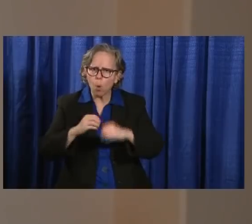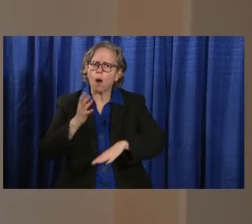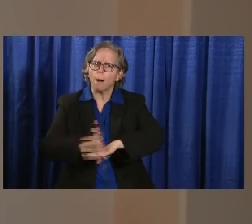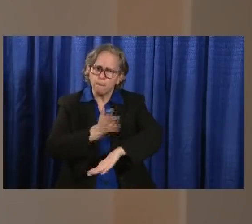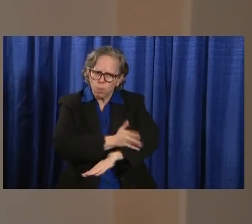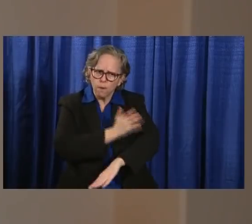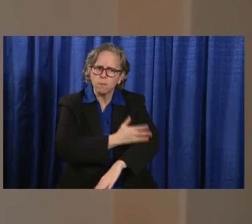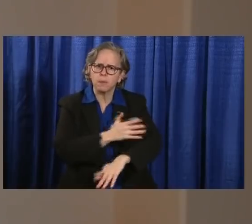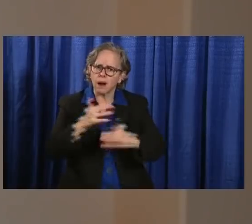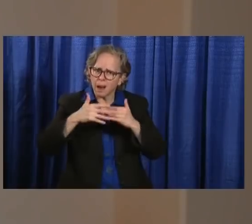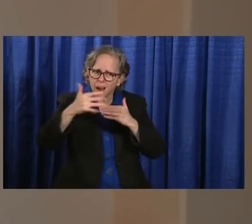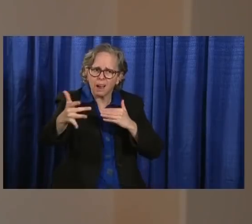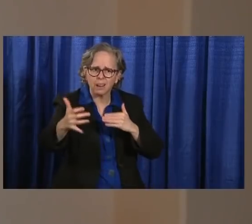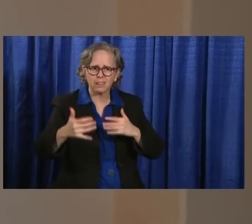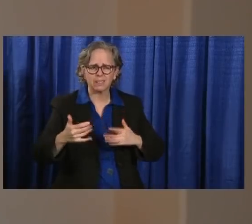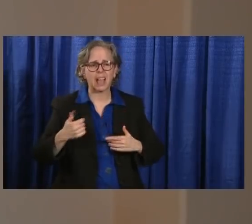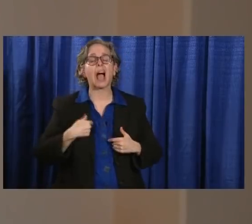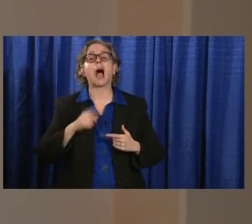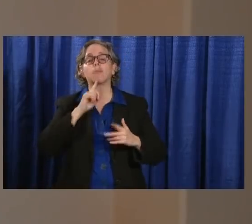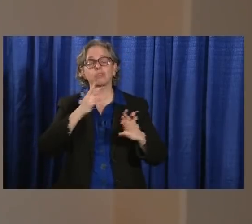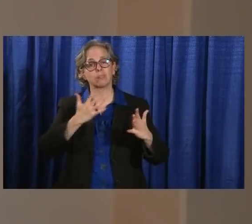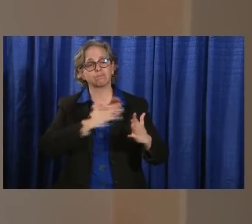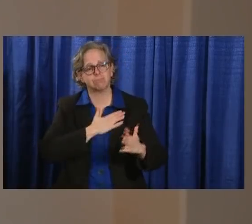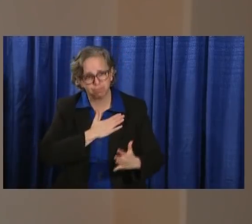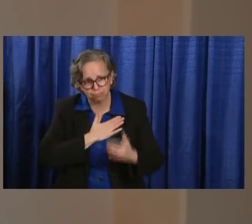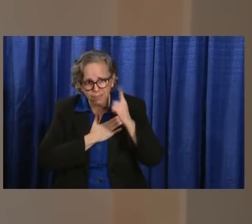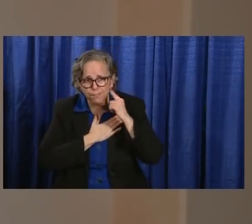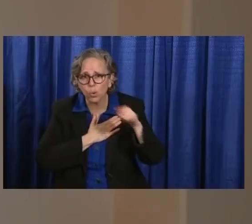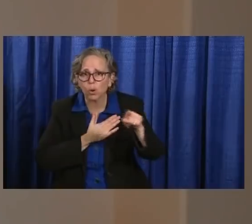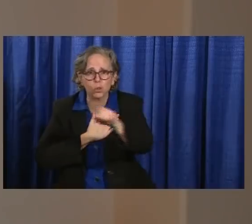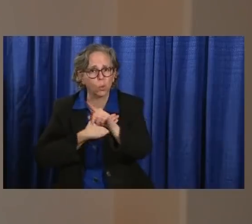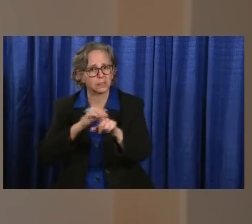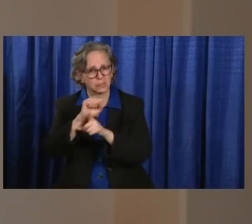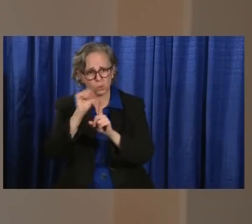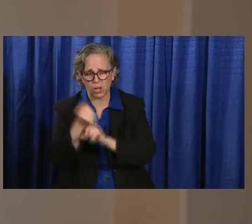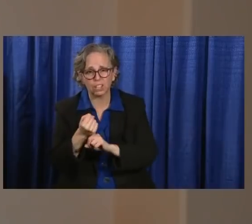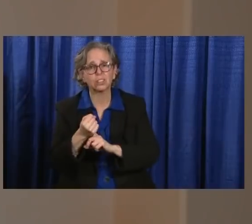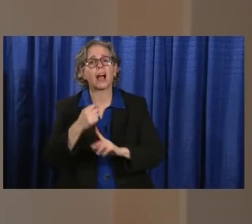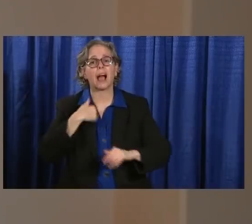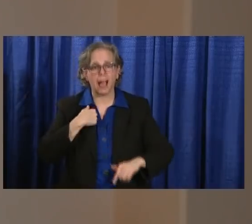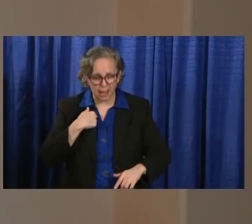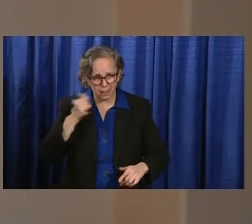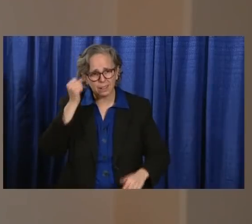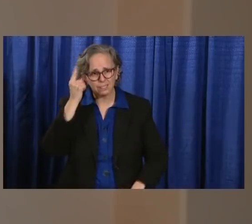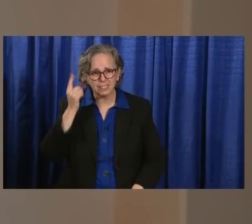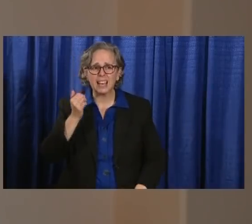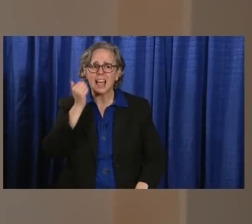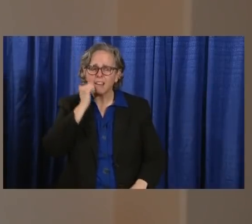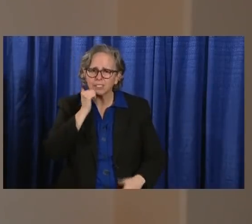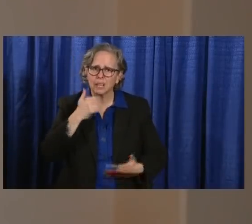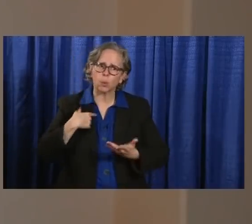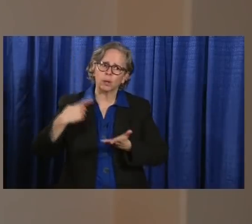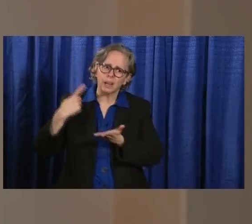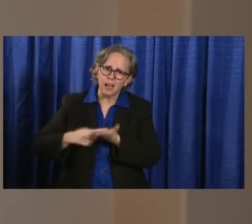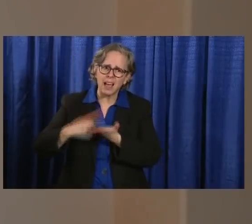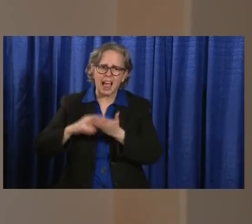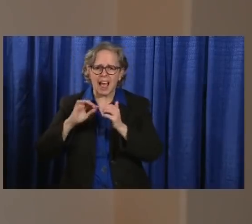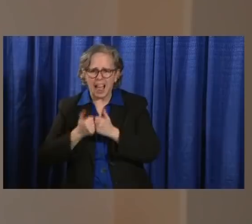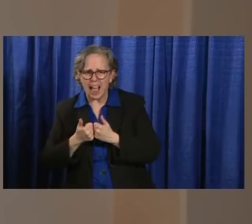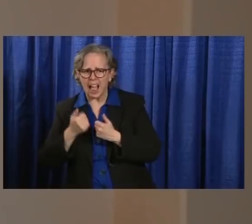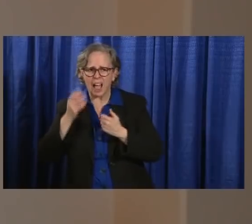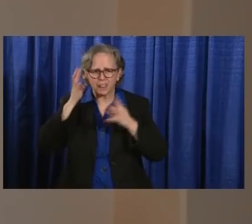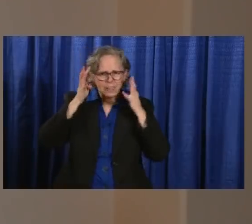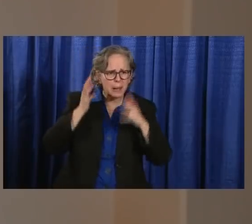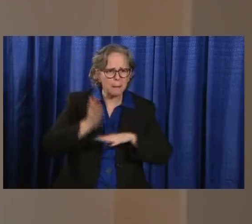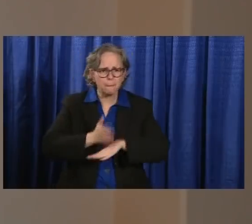very empathetic to their situation. That's why it's something that we are daily engaged at improving to serve them, because